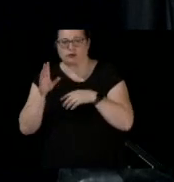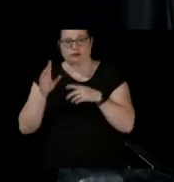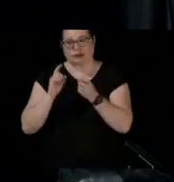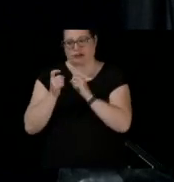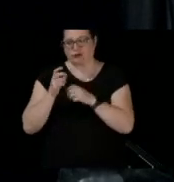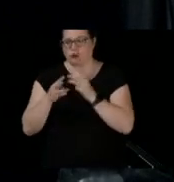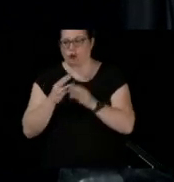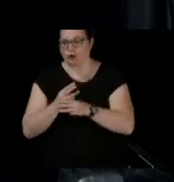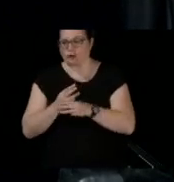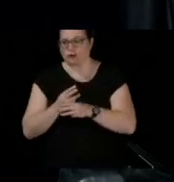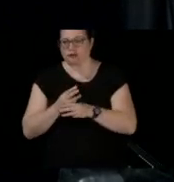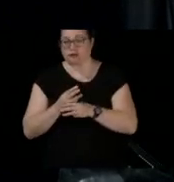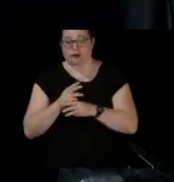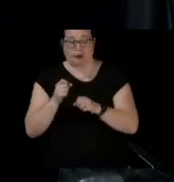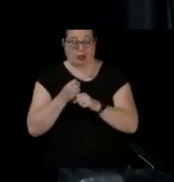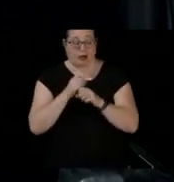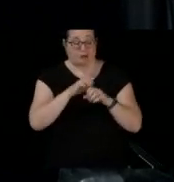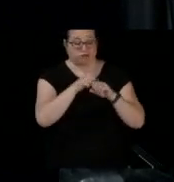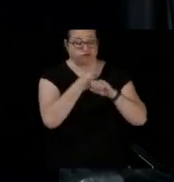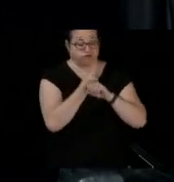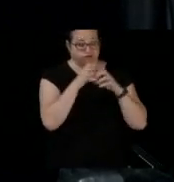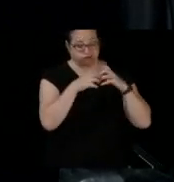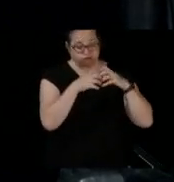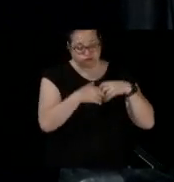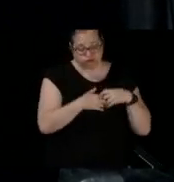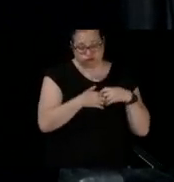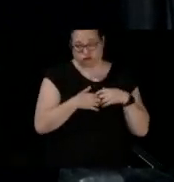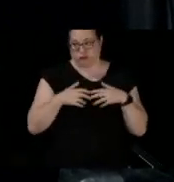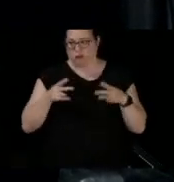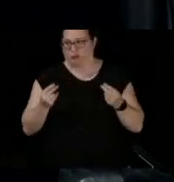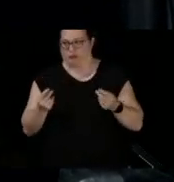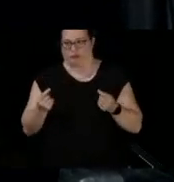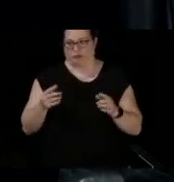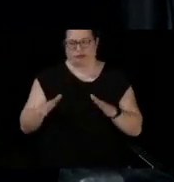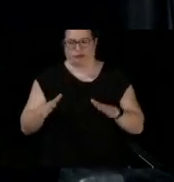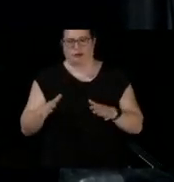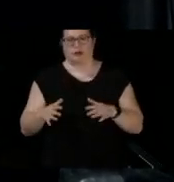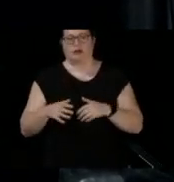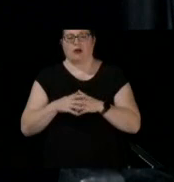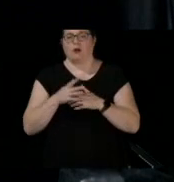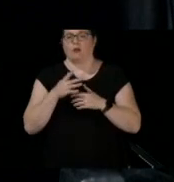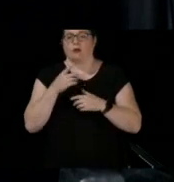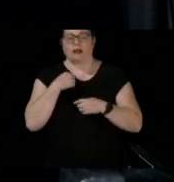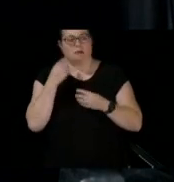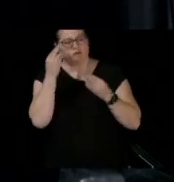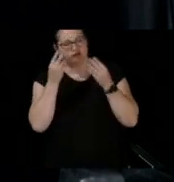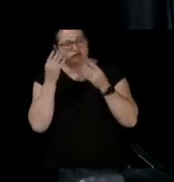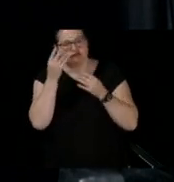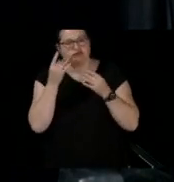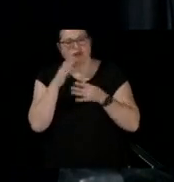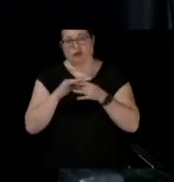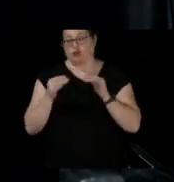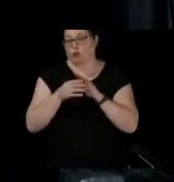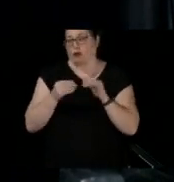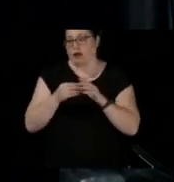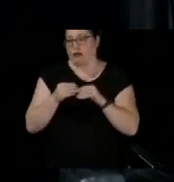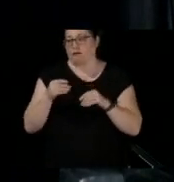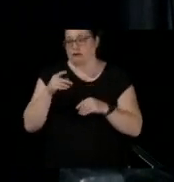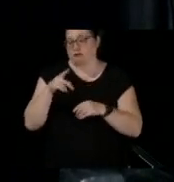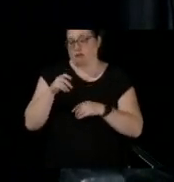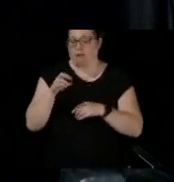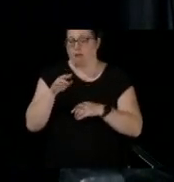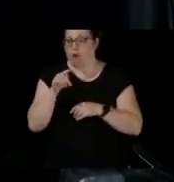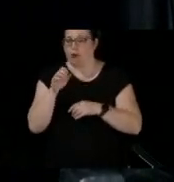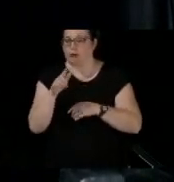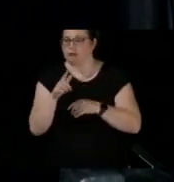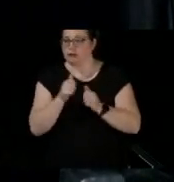left us rattled, we puzzled over the significance of a 1-inch-tall anthropomorphic shell together. Shout out to Nana Connie.